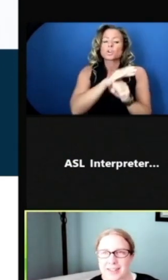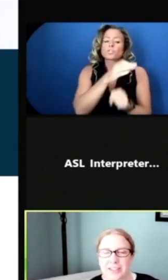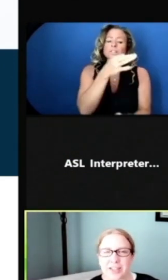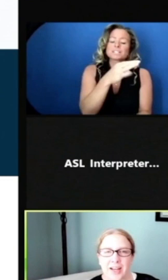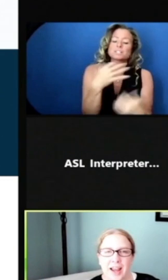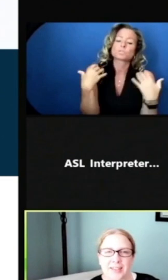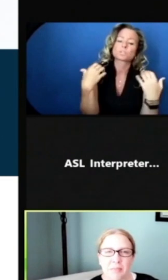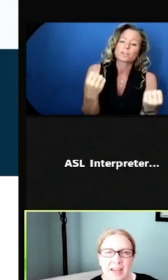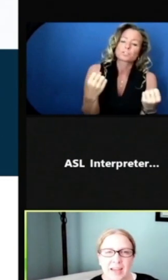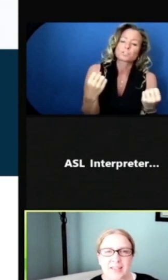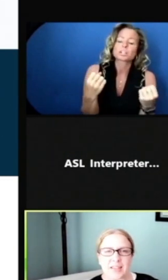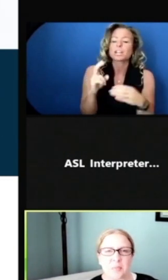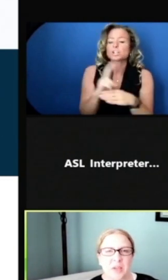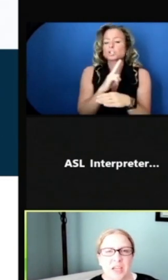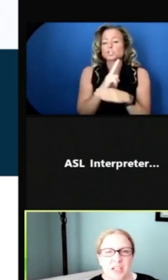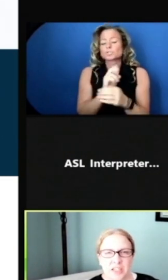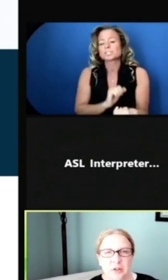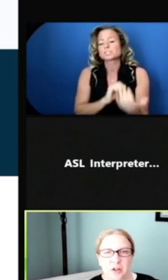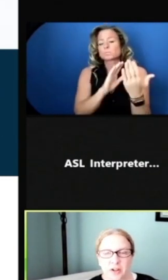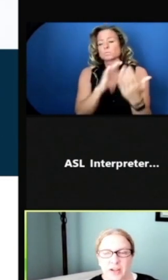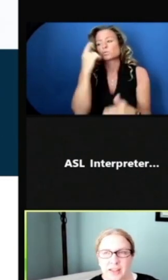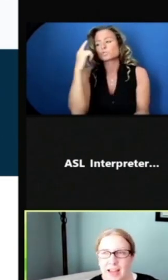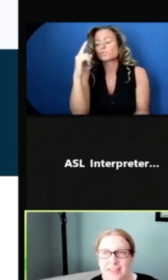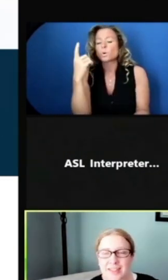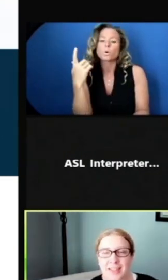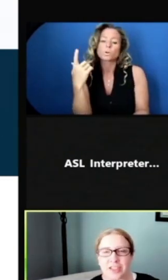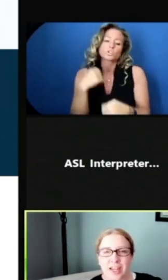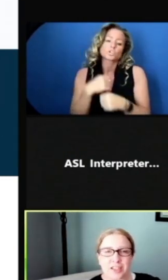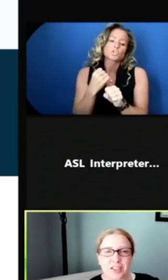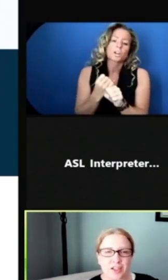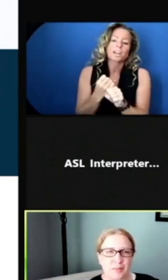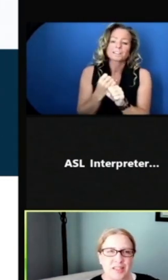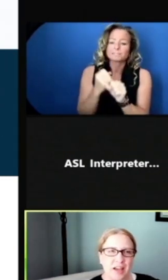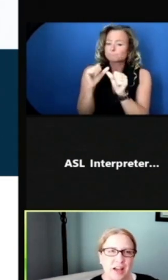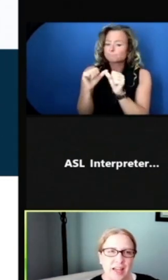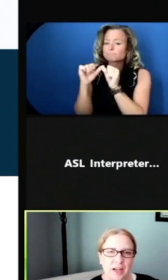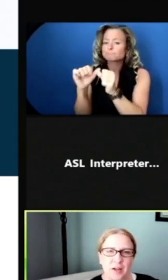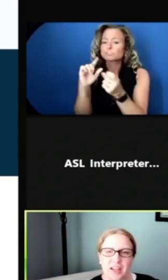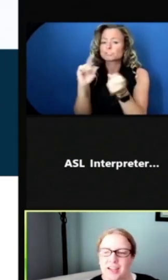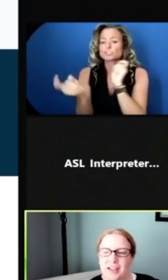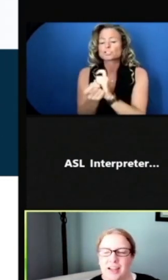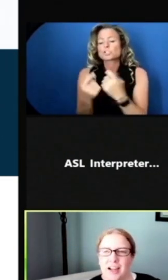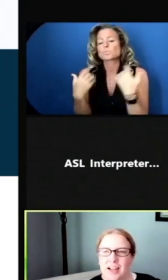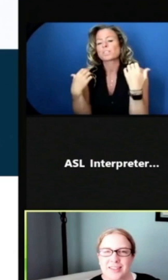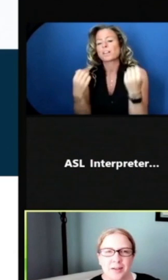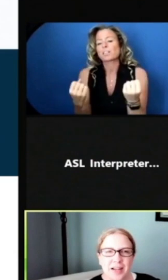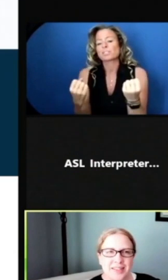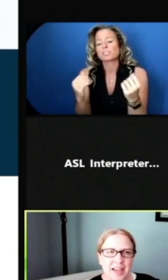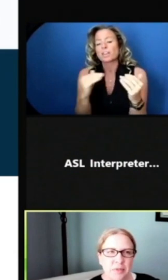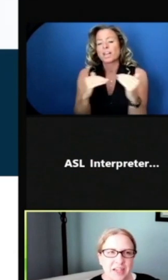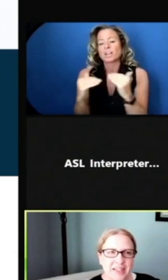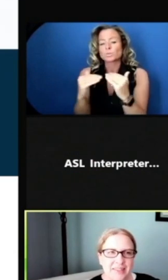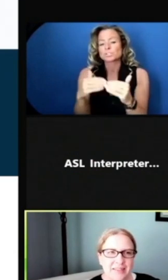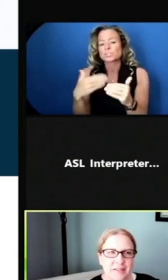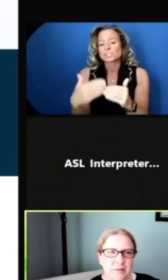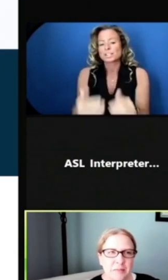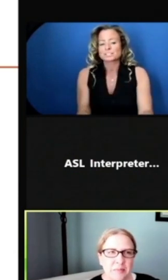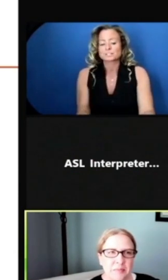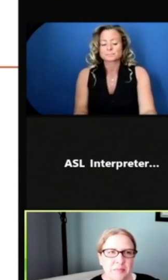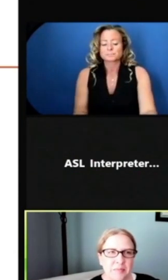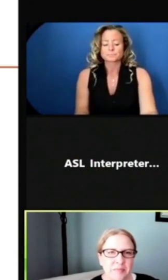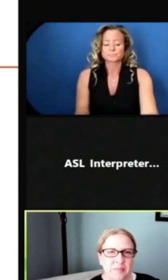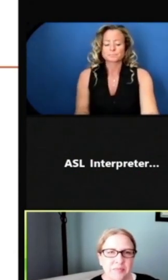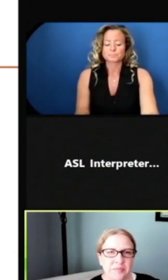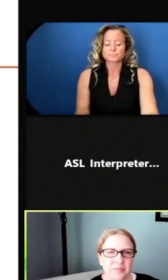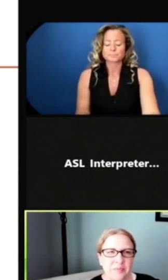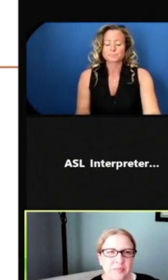COVID-19 vaccination as a mechanism to create lasting change in terms of health equity. So next slide, please.